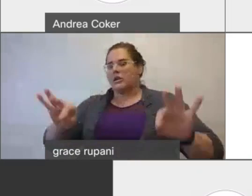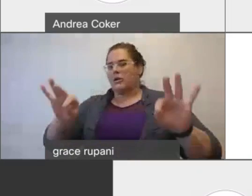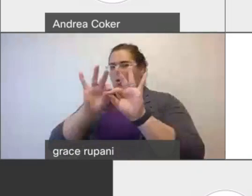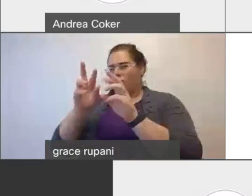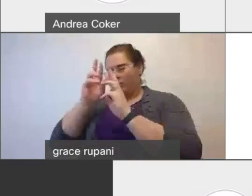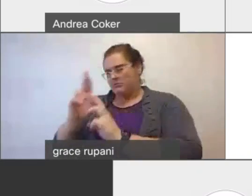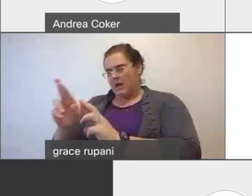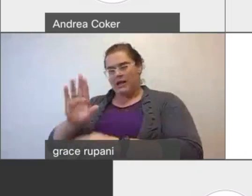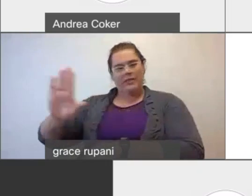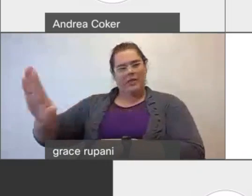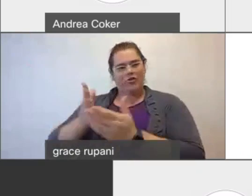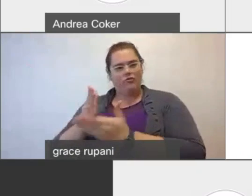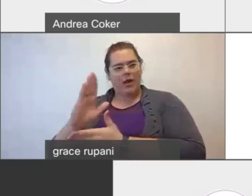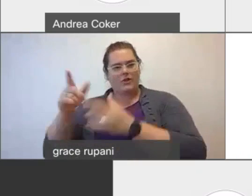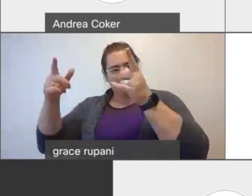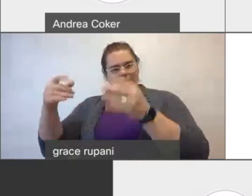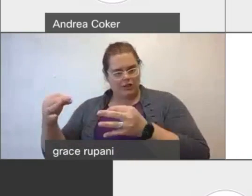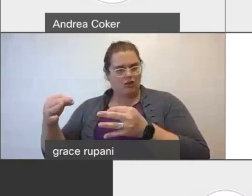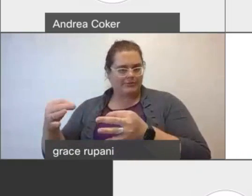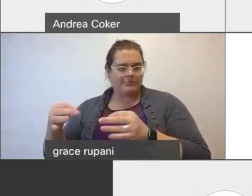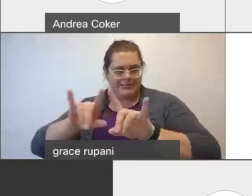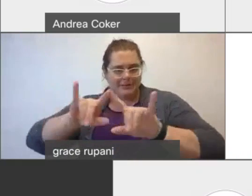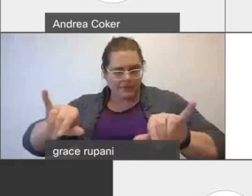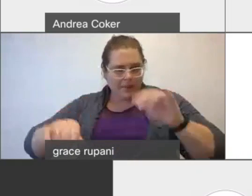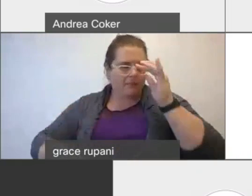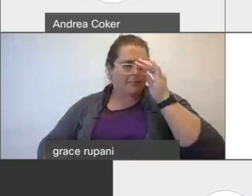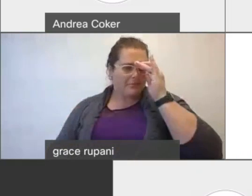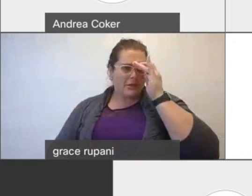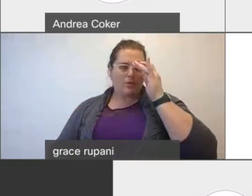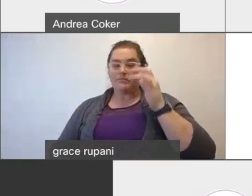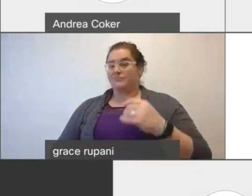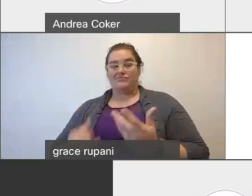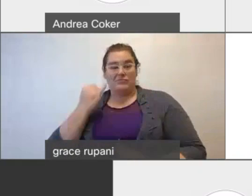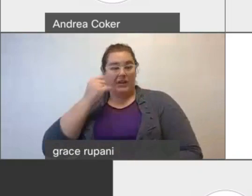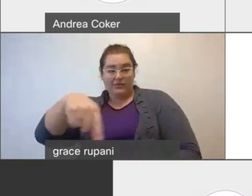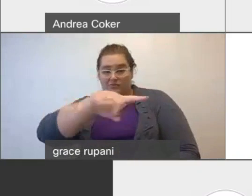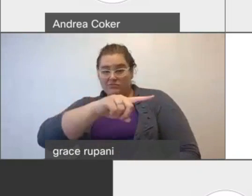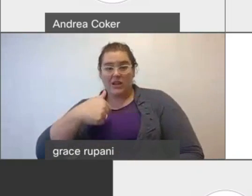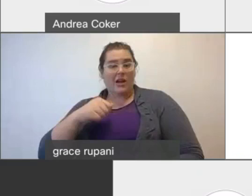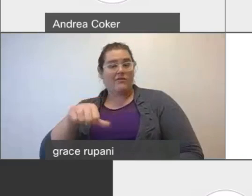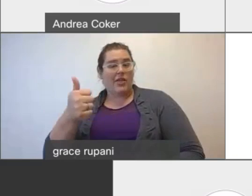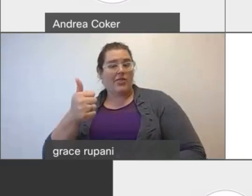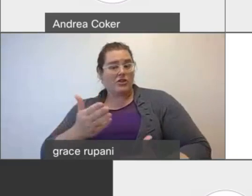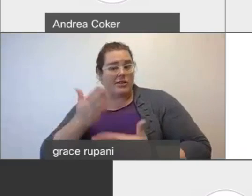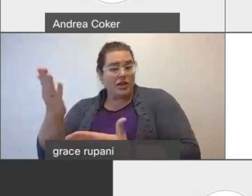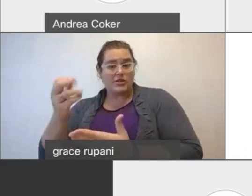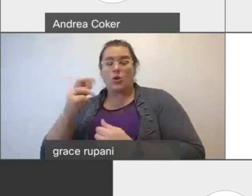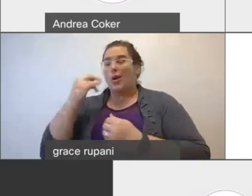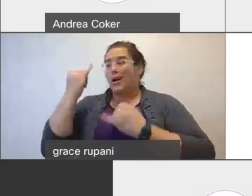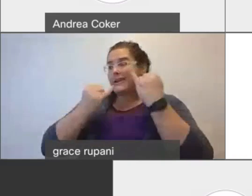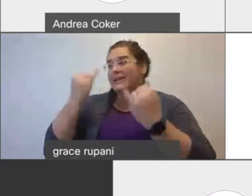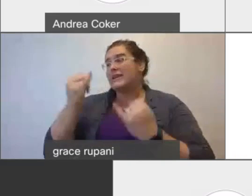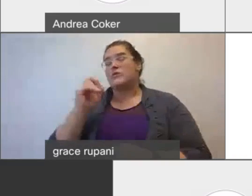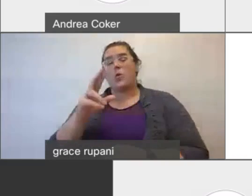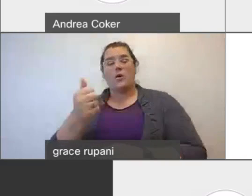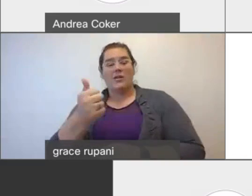decisions. So, I mean, I'm open to any suggestions that the community advocates or anyone